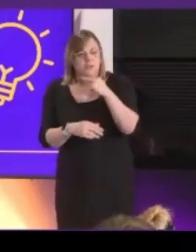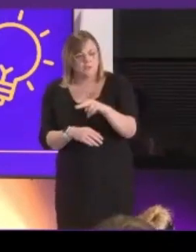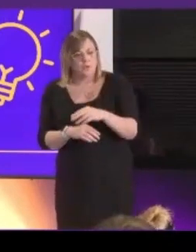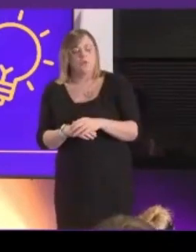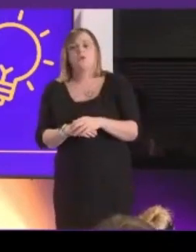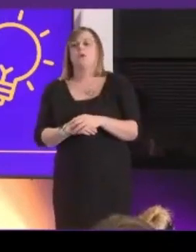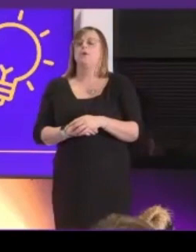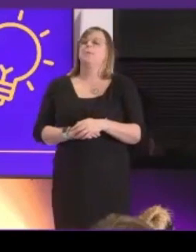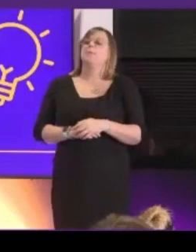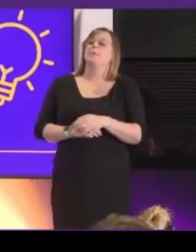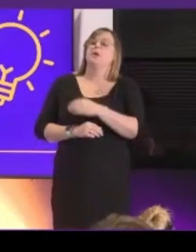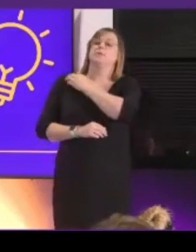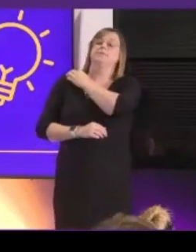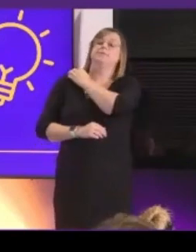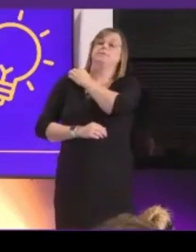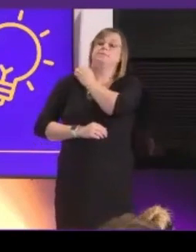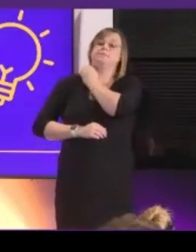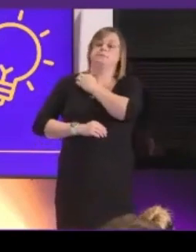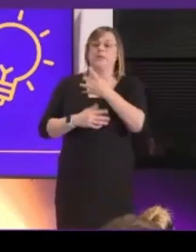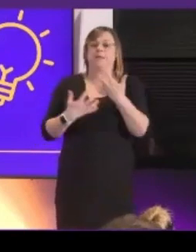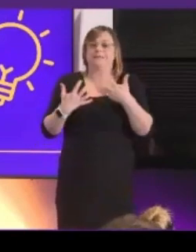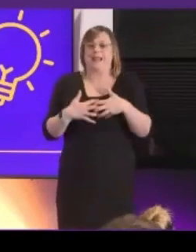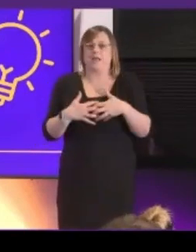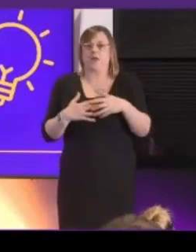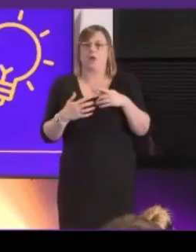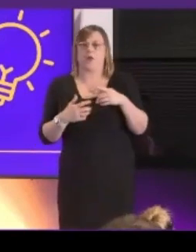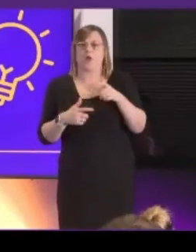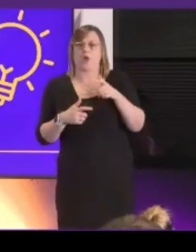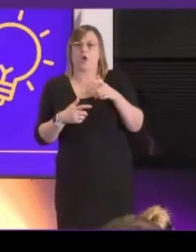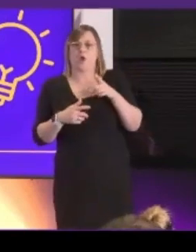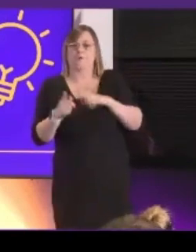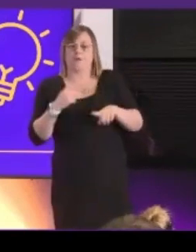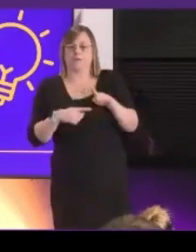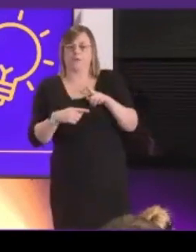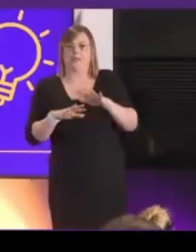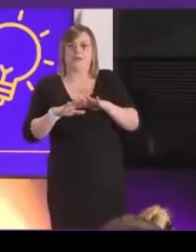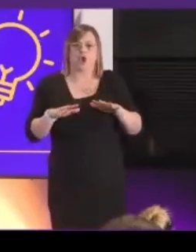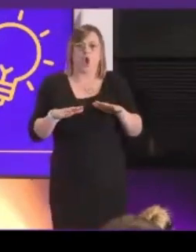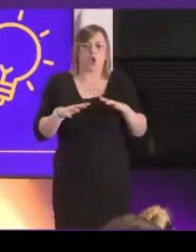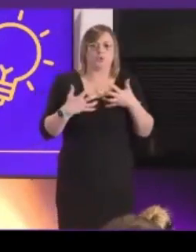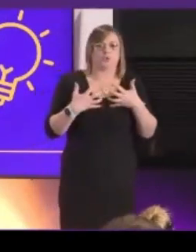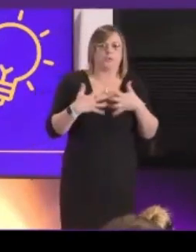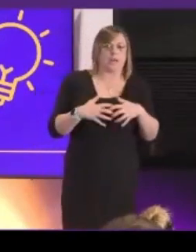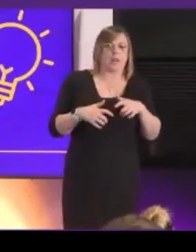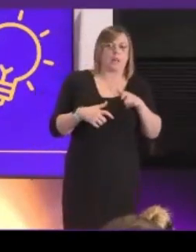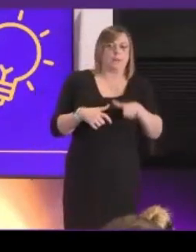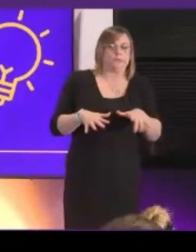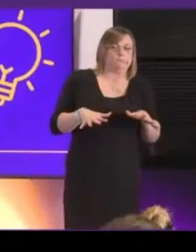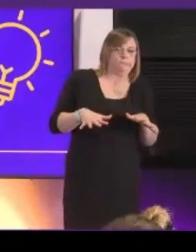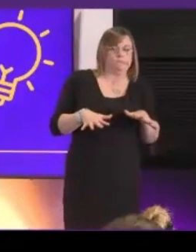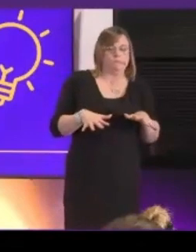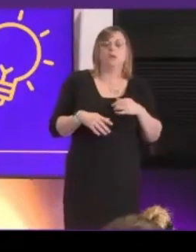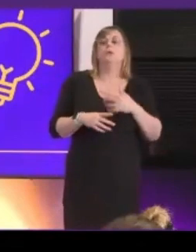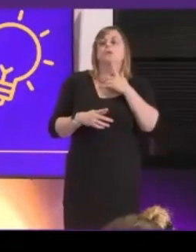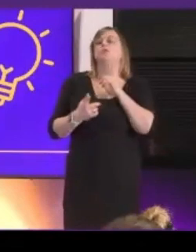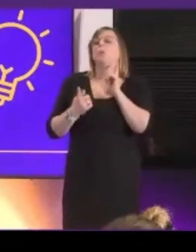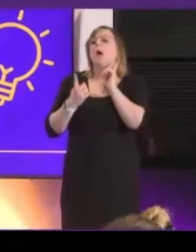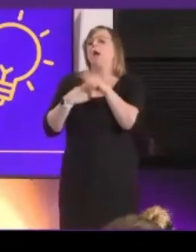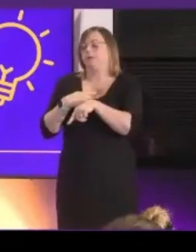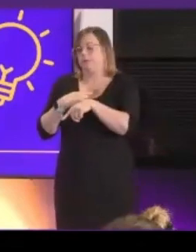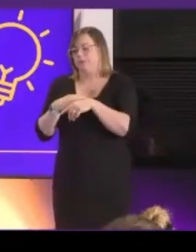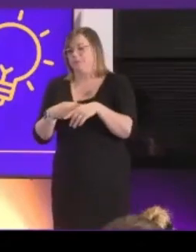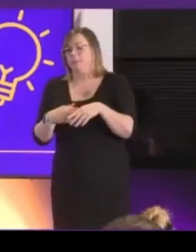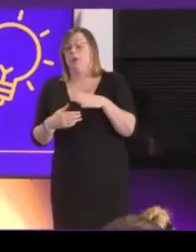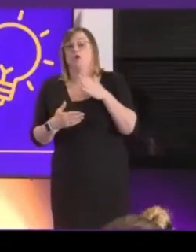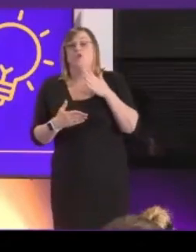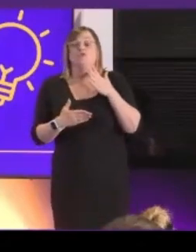some trepidation, being in a tech conference as a non-techie person. However, as an infiltrator, and to your question, the things that